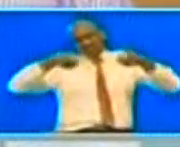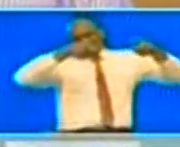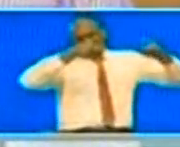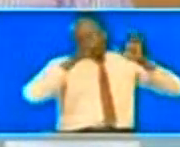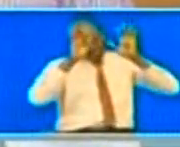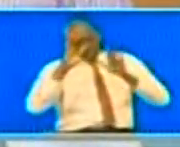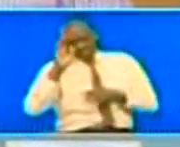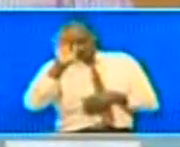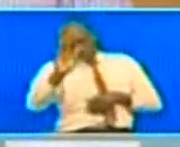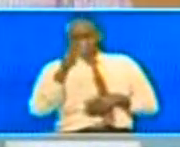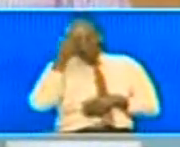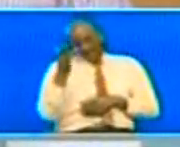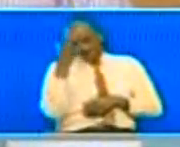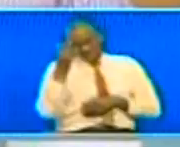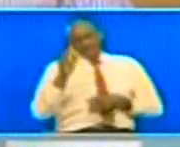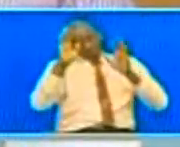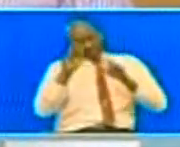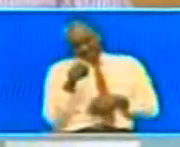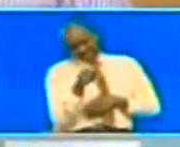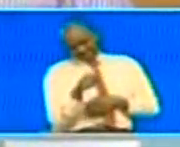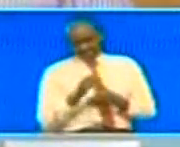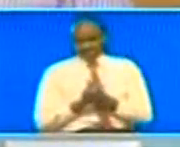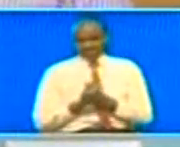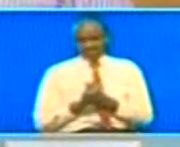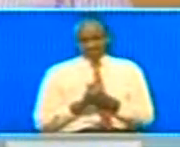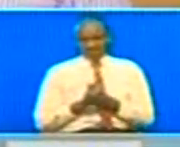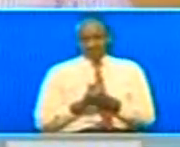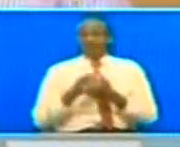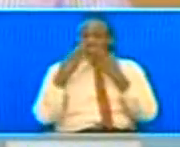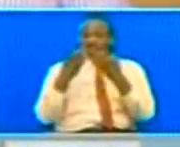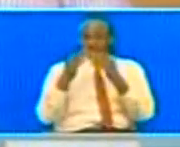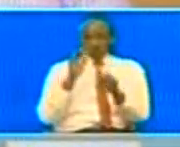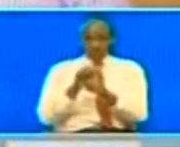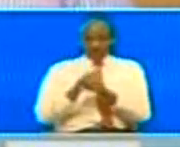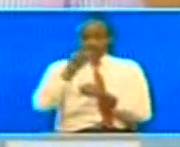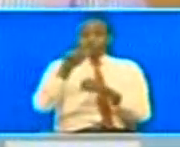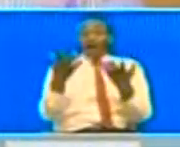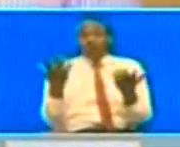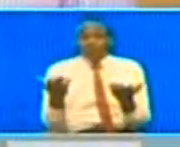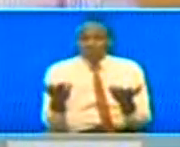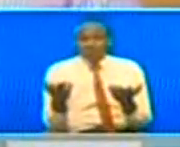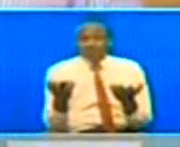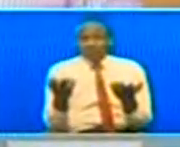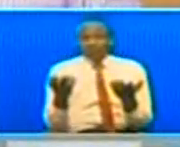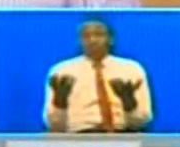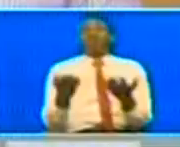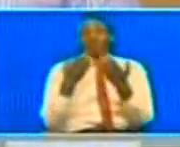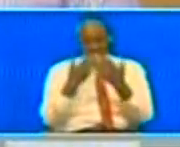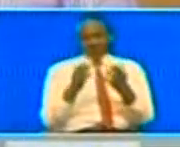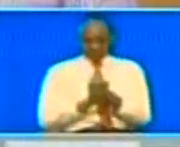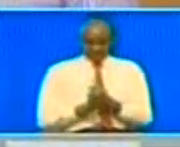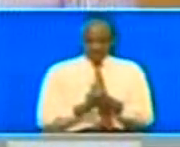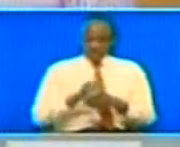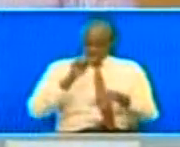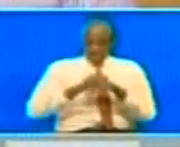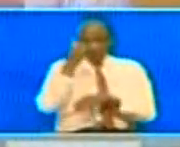yourself and Honorable Keter? I certainly will. Thank you very much, Yvonne. How are you doing this evening? Great, thank you. Good.